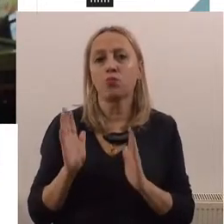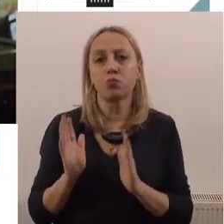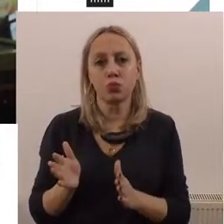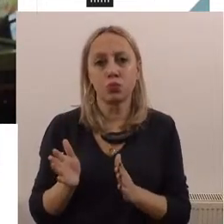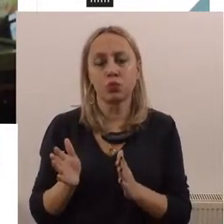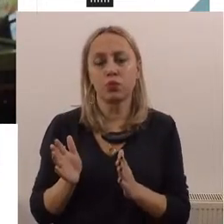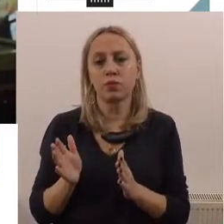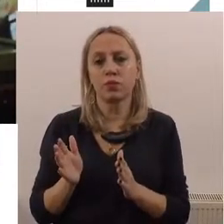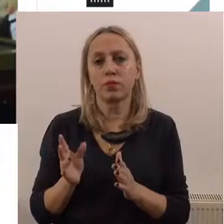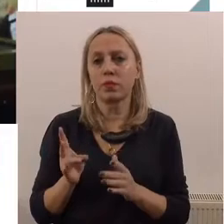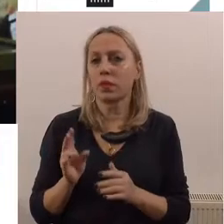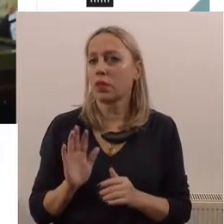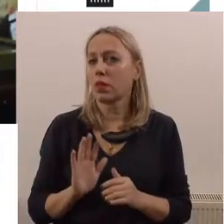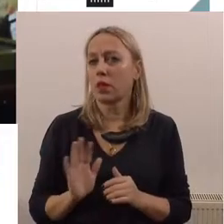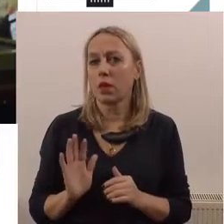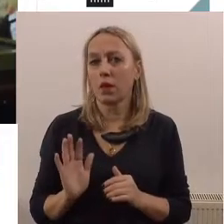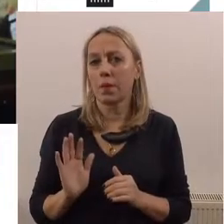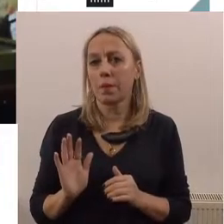and it's totally okay